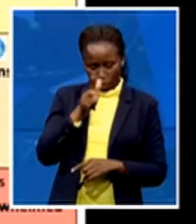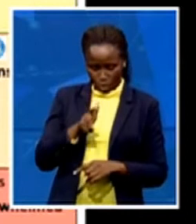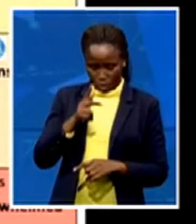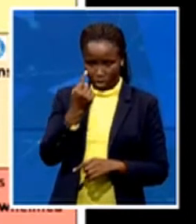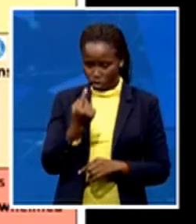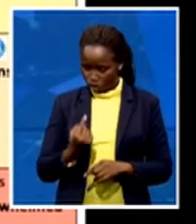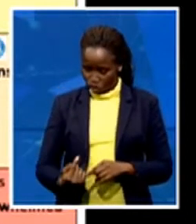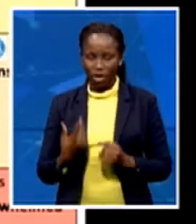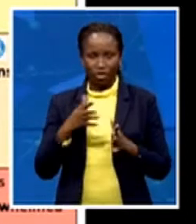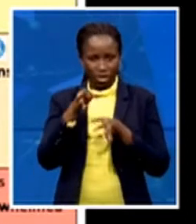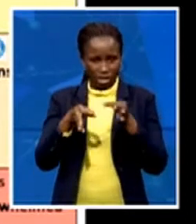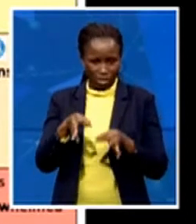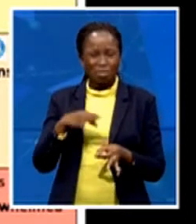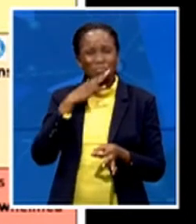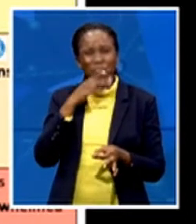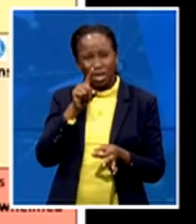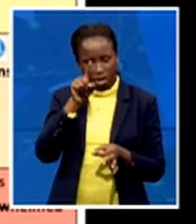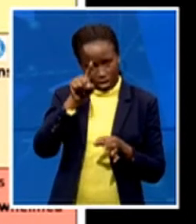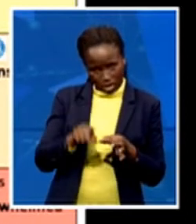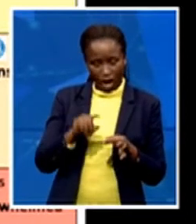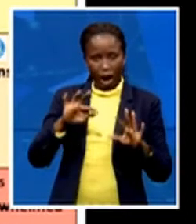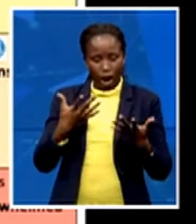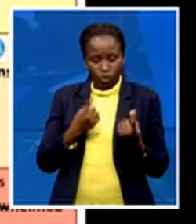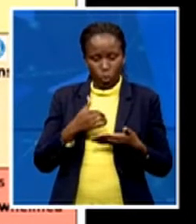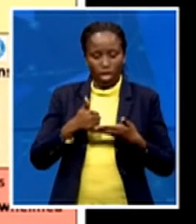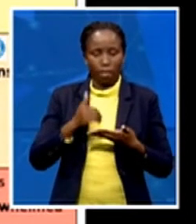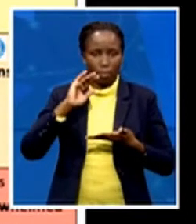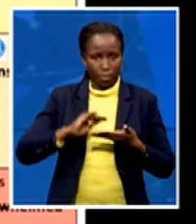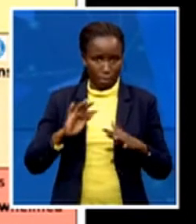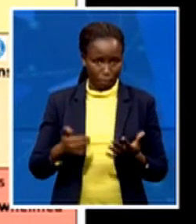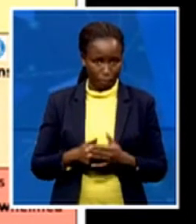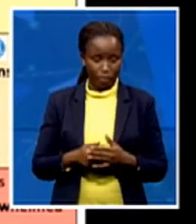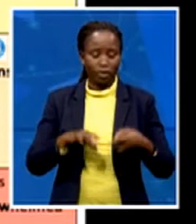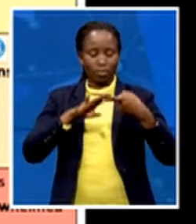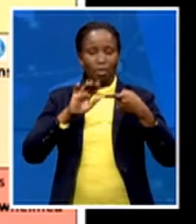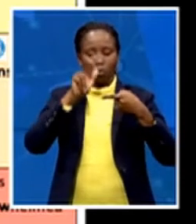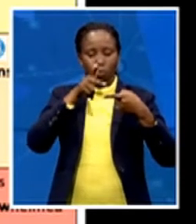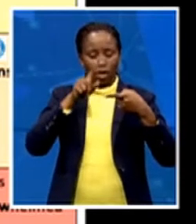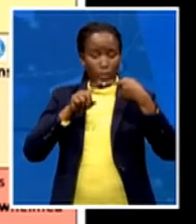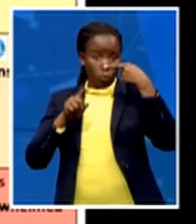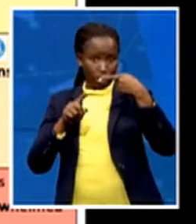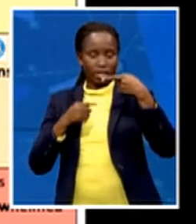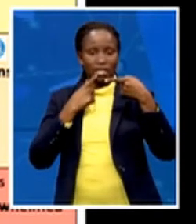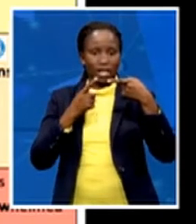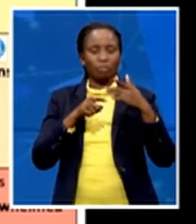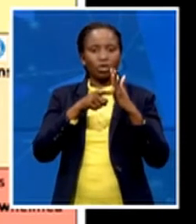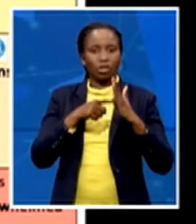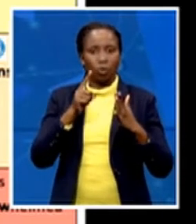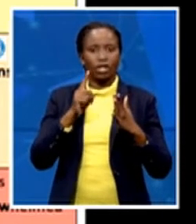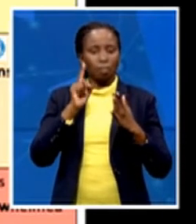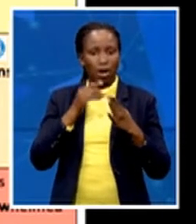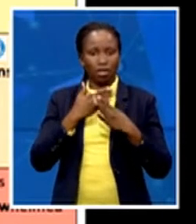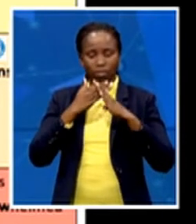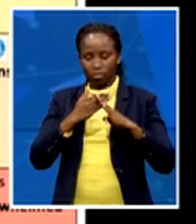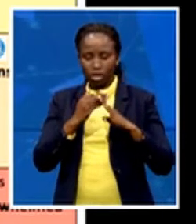collectively. So on that first warning level, the big recommendation is restriction of gatherings and travel. And it's basically